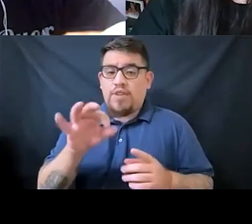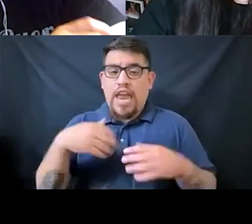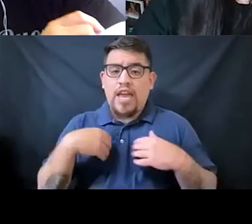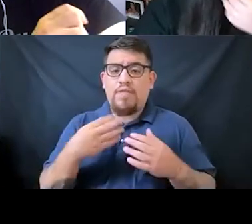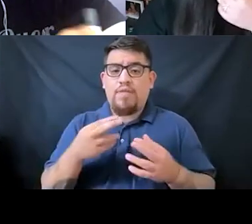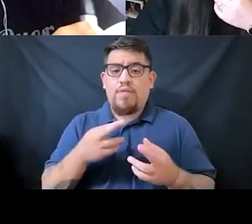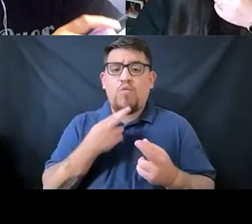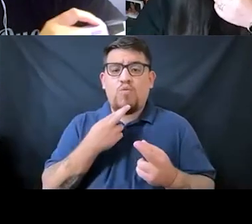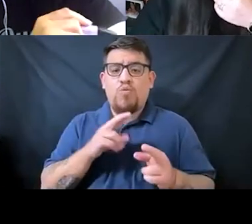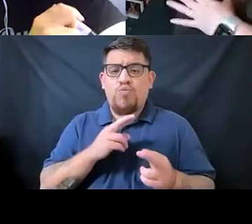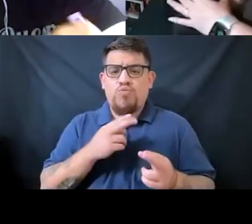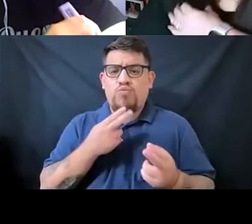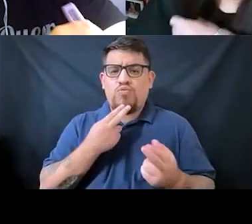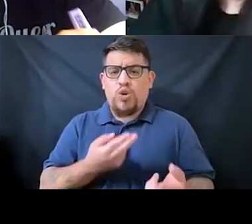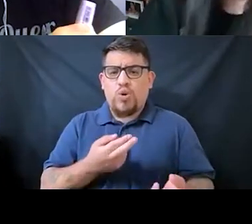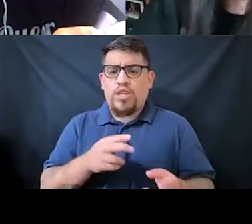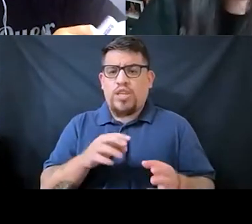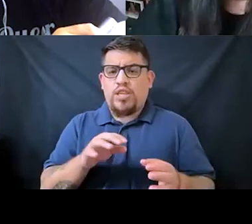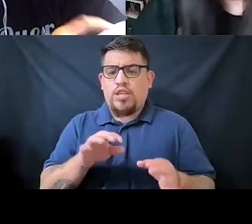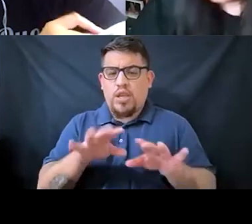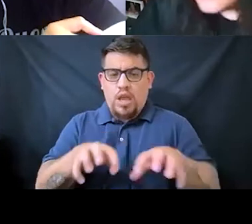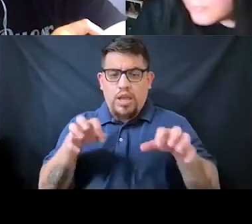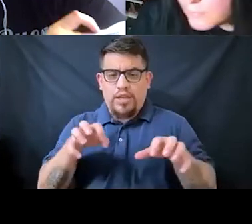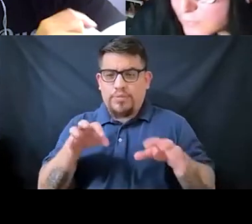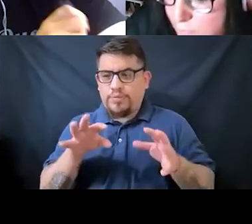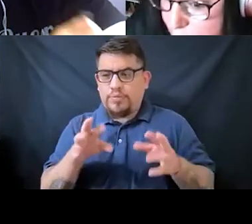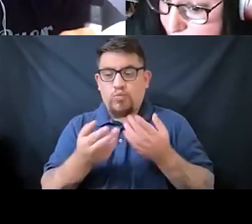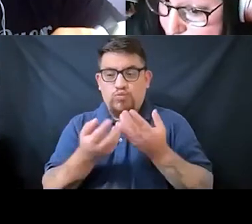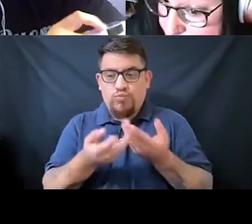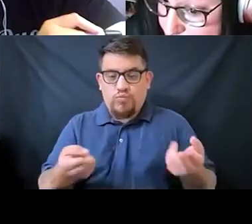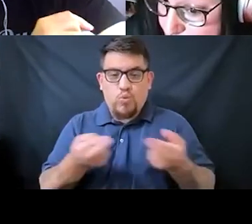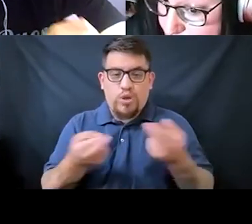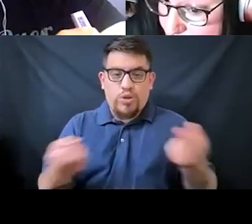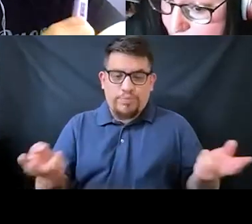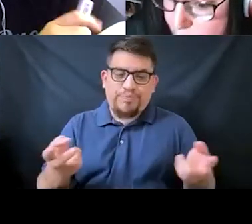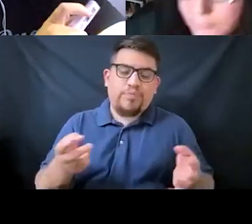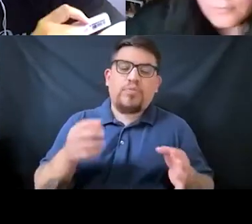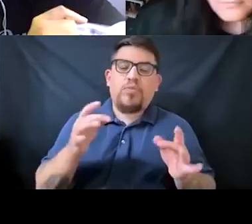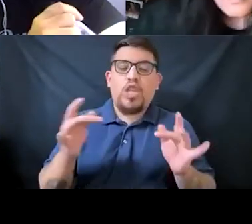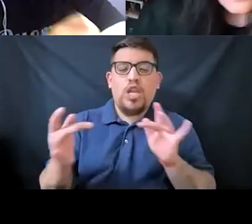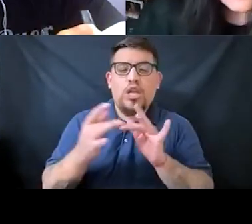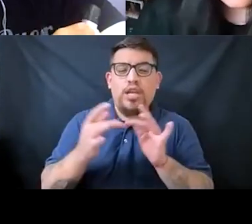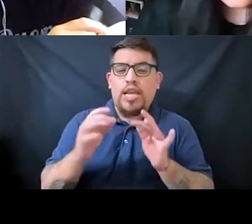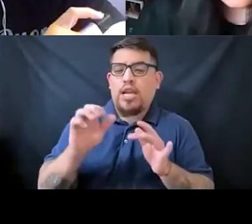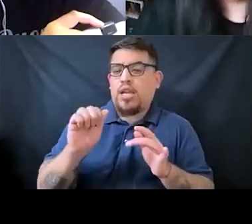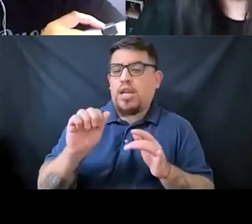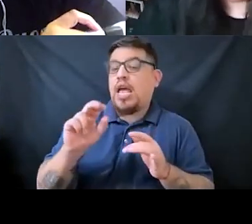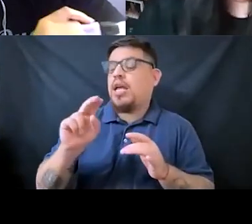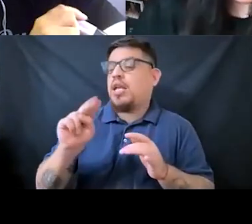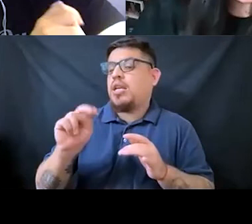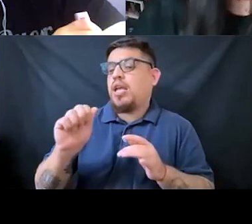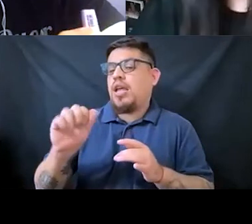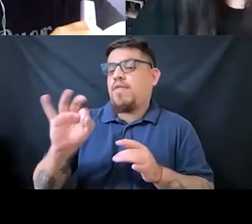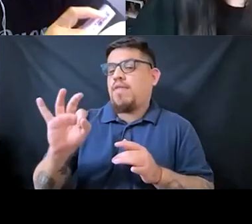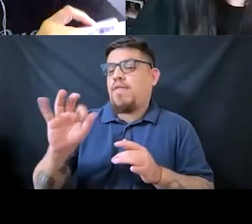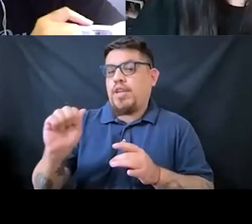you're not aware of, just use the contact form at NAAFA.org to let us know about them so that we can share them with community.